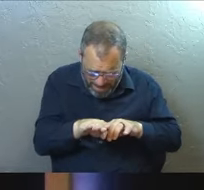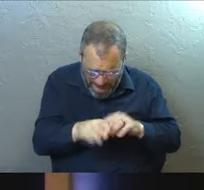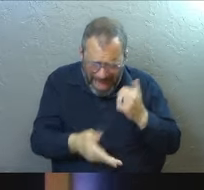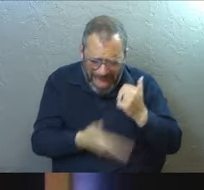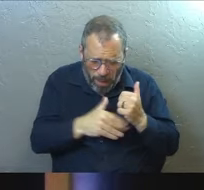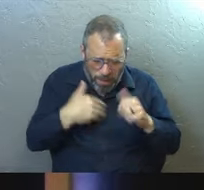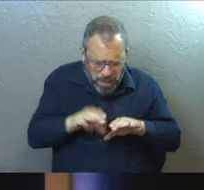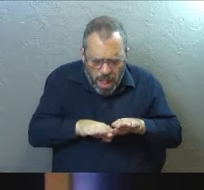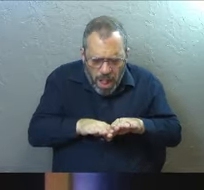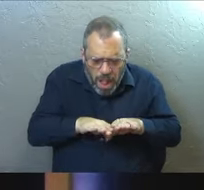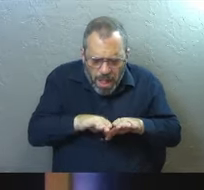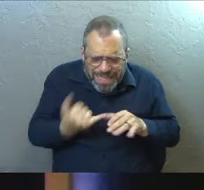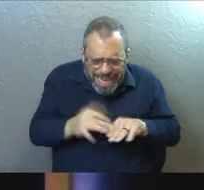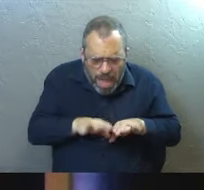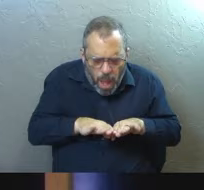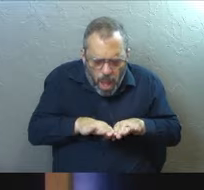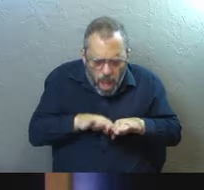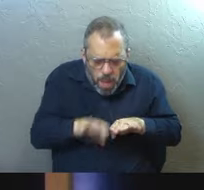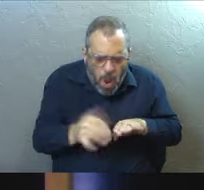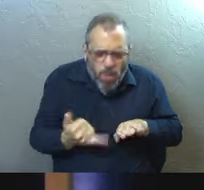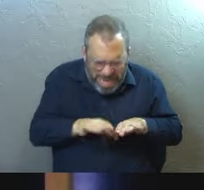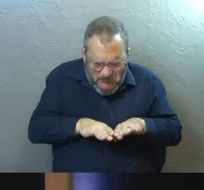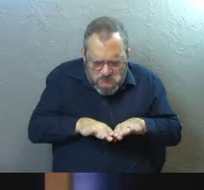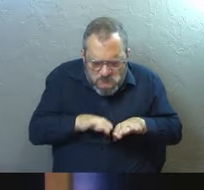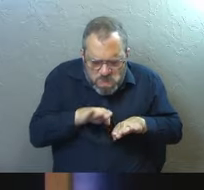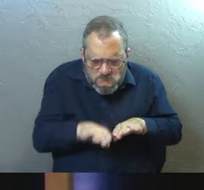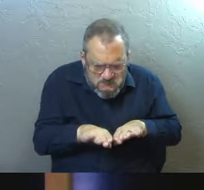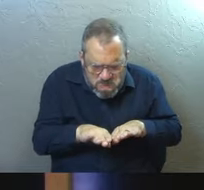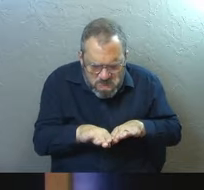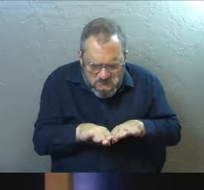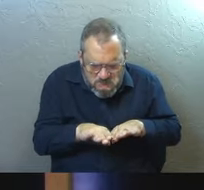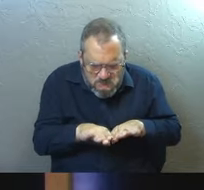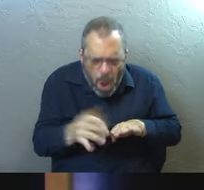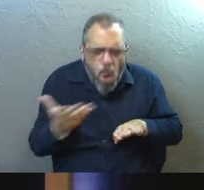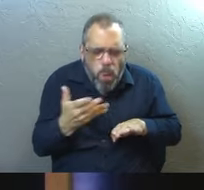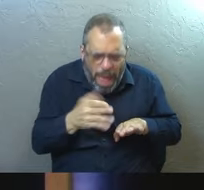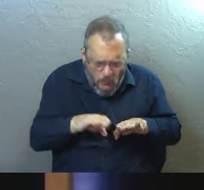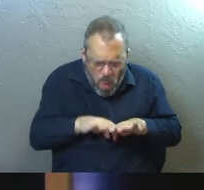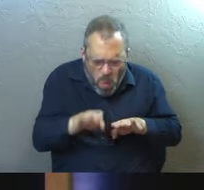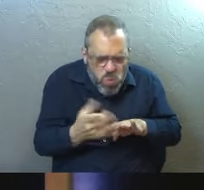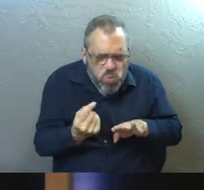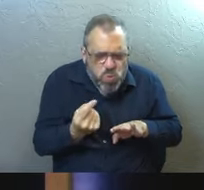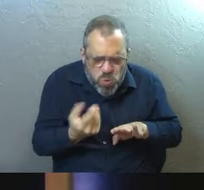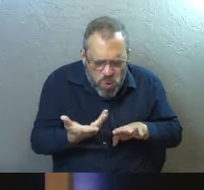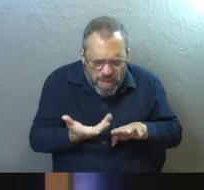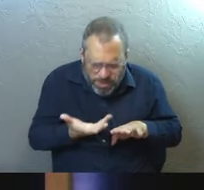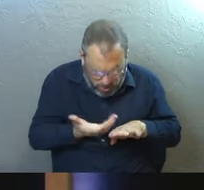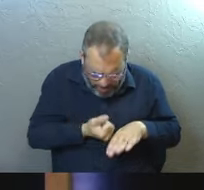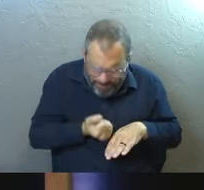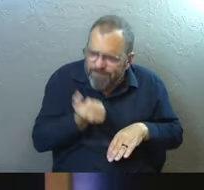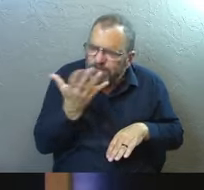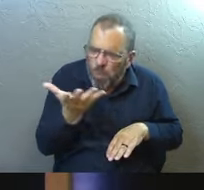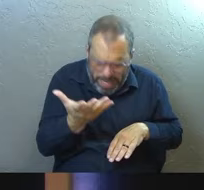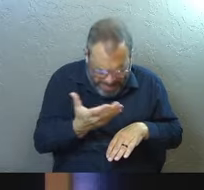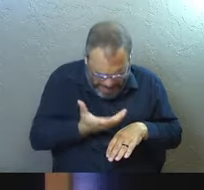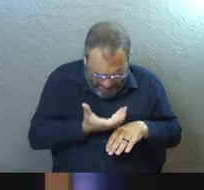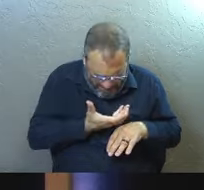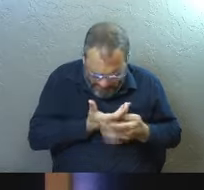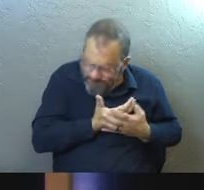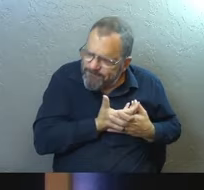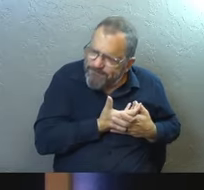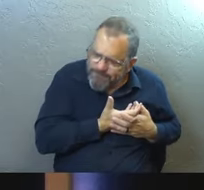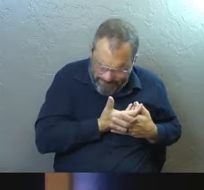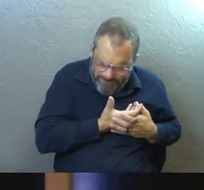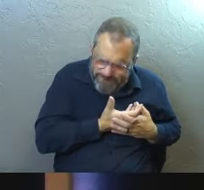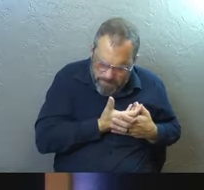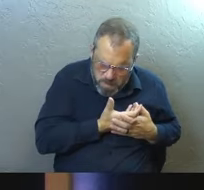today. God, help us to take it right now in this next song of worship. What is it? What do we need to hand over to you? What do we need to do, God, to